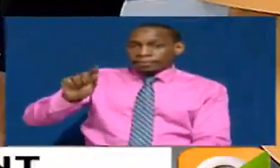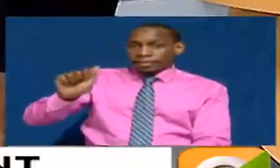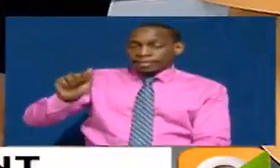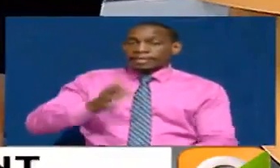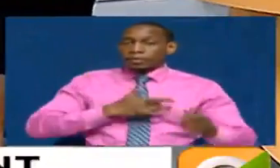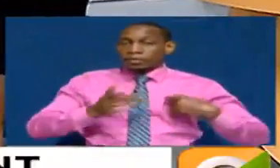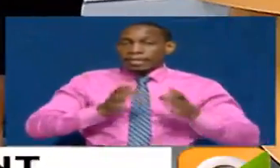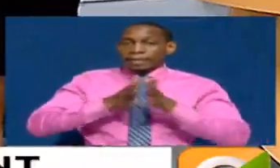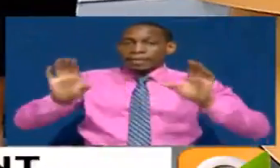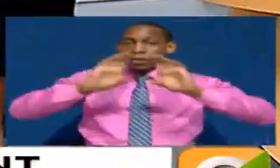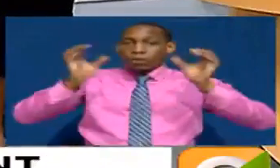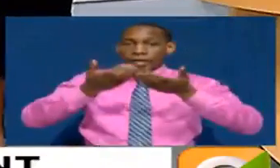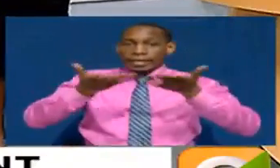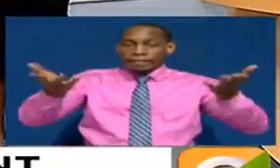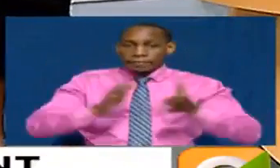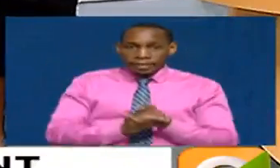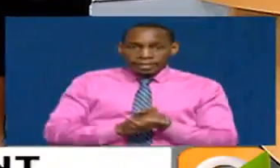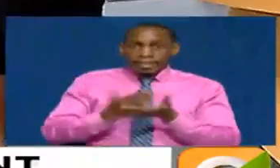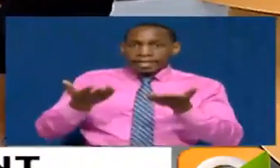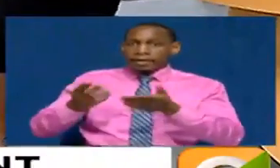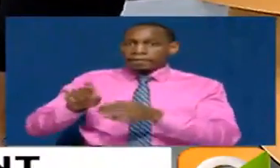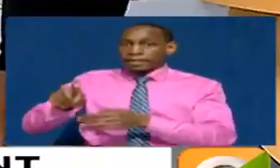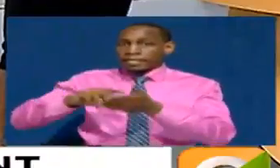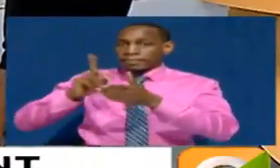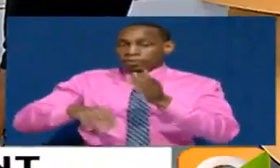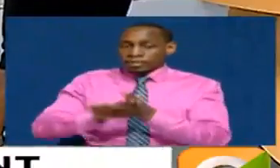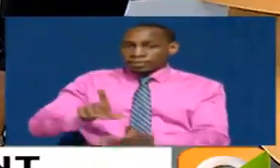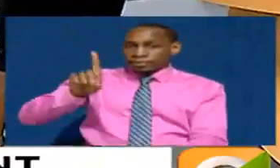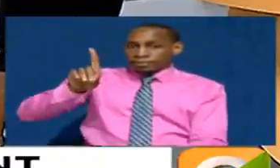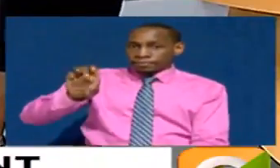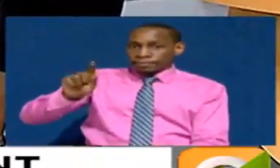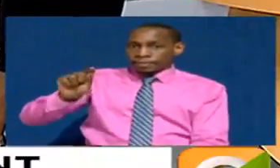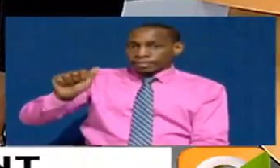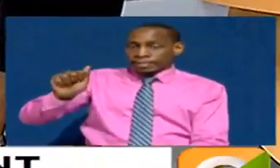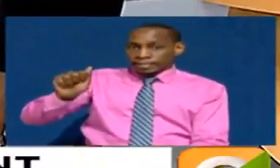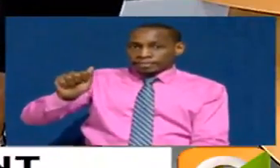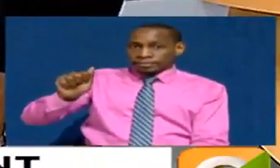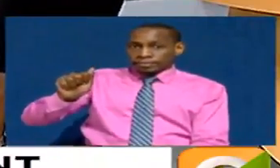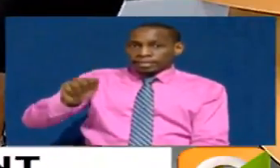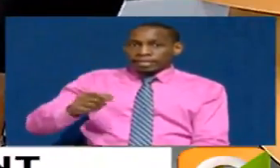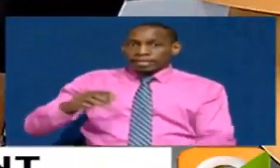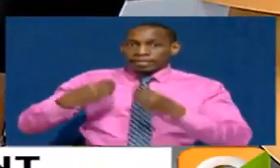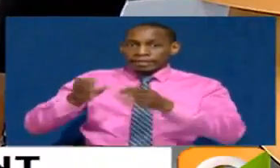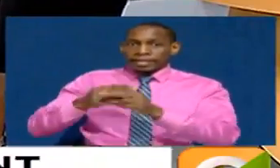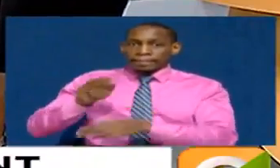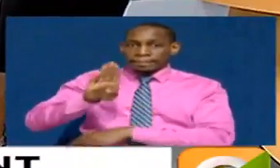is of concern around the world. Now, what is it? Well, the Delta variant was designated this code,